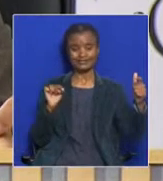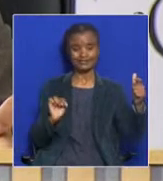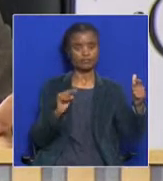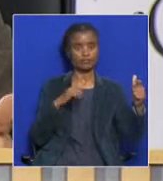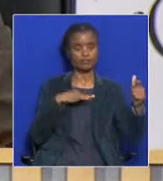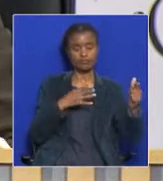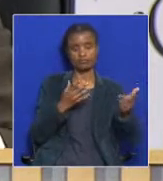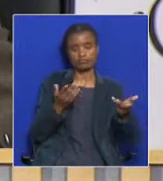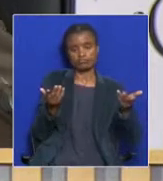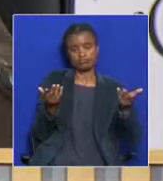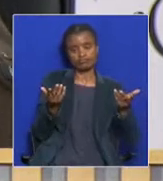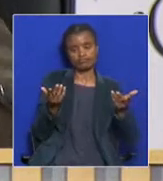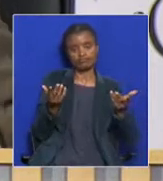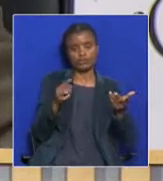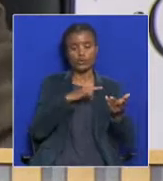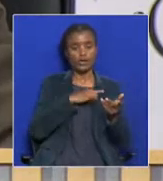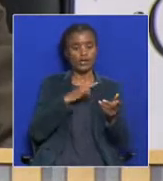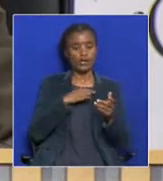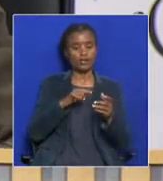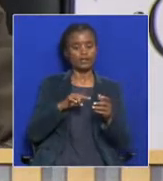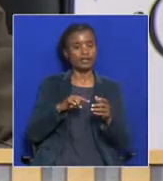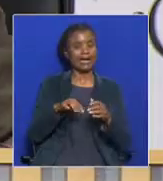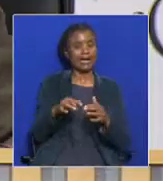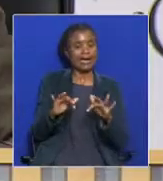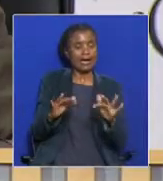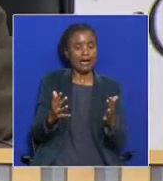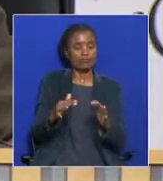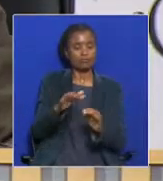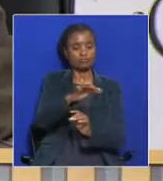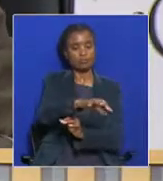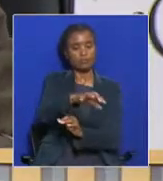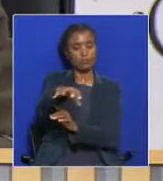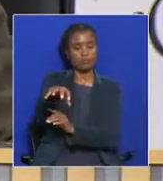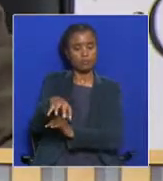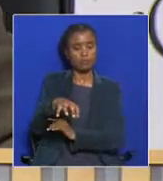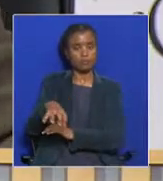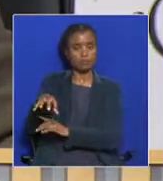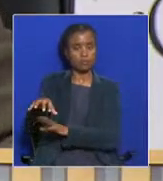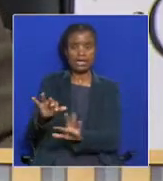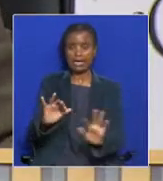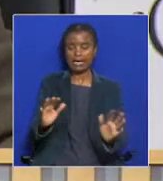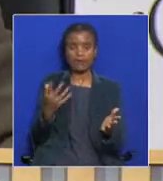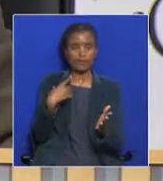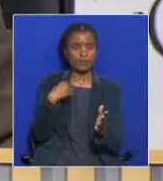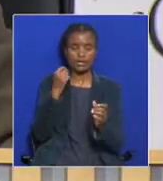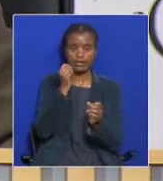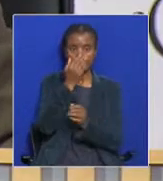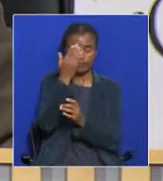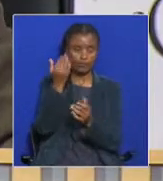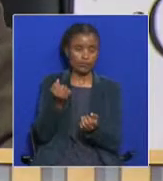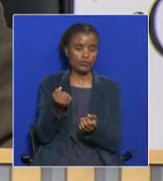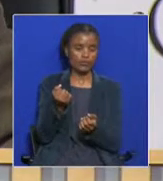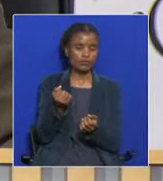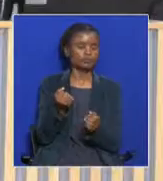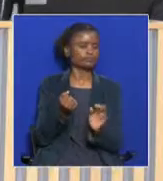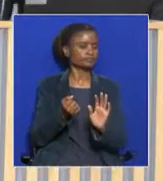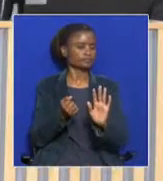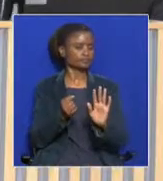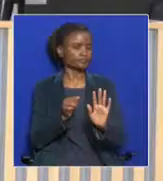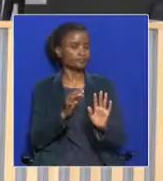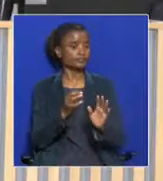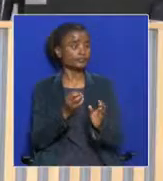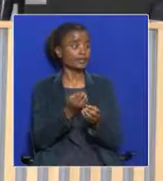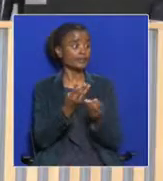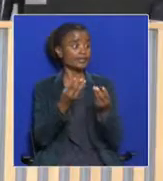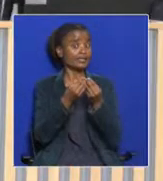familiar with the layout, but it was definitely much smaller, much more congested. Than The many things you are referring to, were they